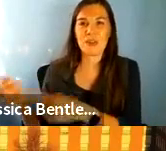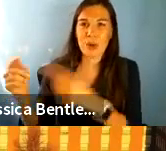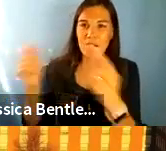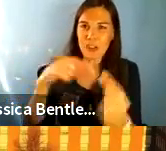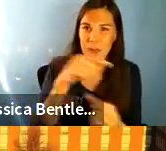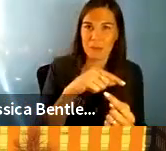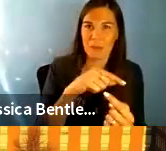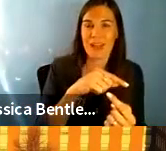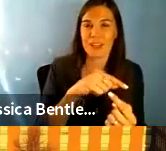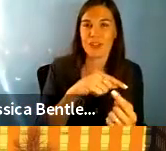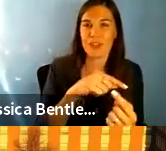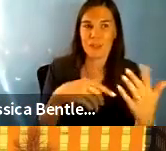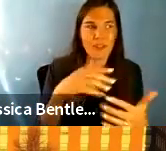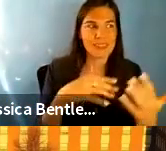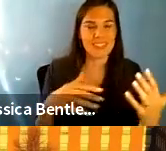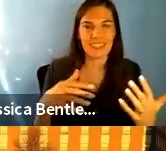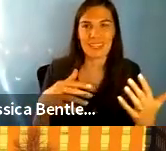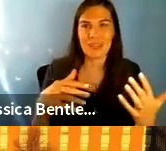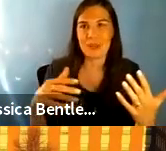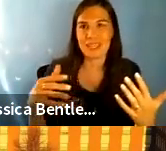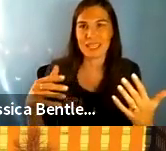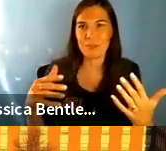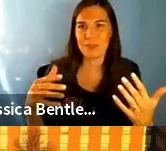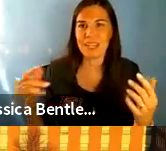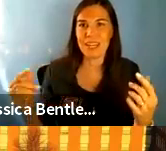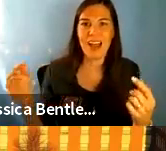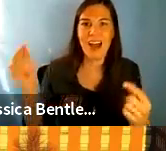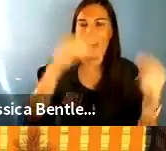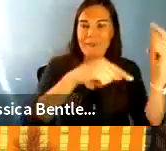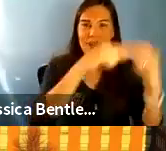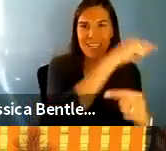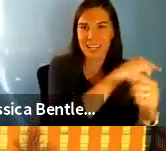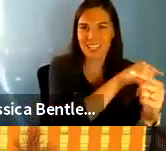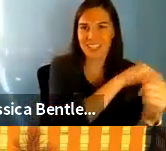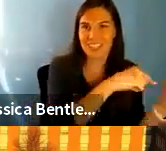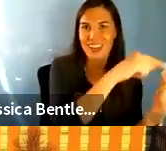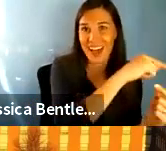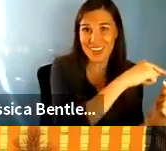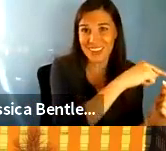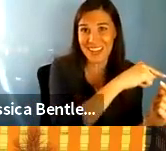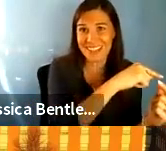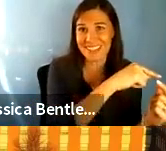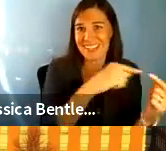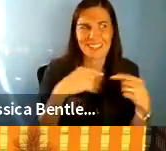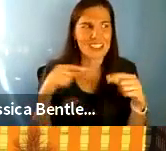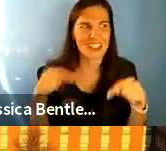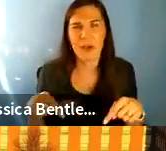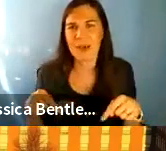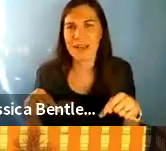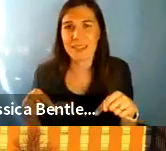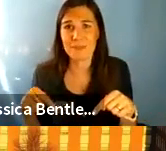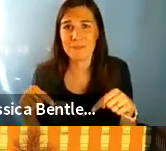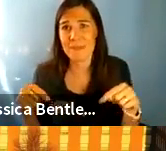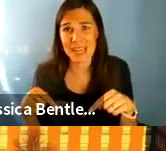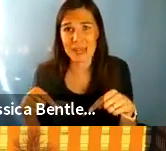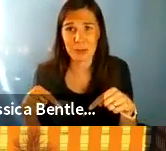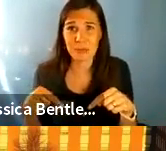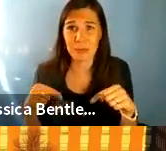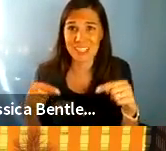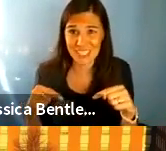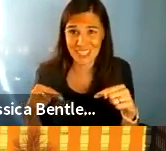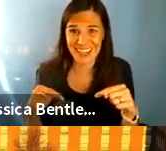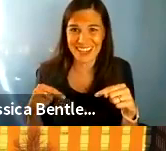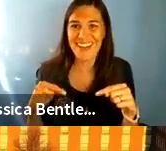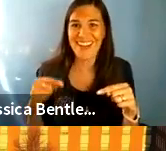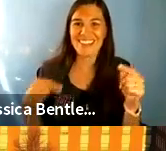then through other people I knew from volunteering and being in the community, I made connections to other things. And that's actually how I ended up back at